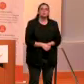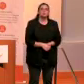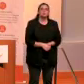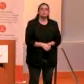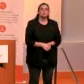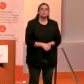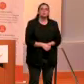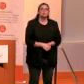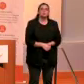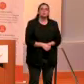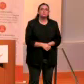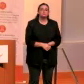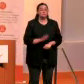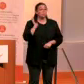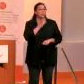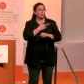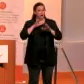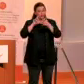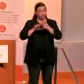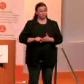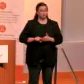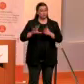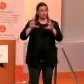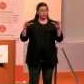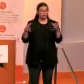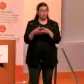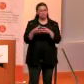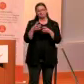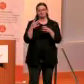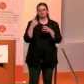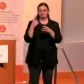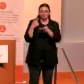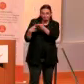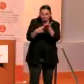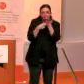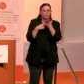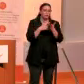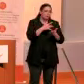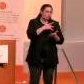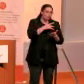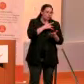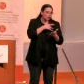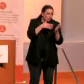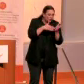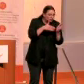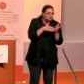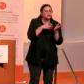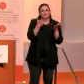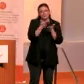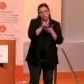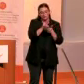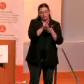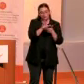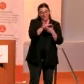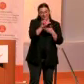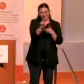have looked at in our group, and this was something that came out of discussions with cardiologists here at UCLA based on that